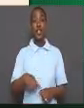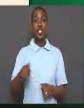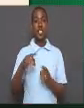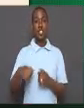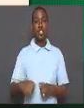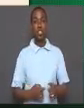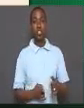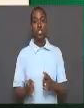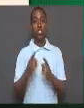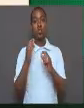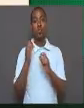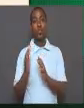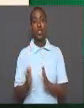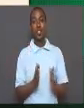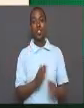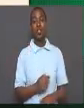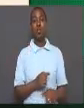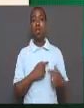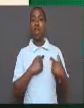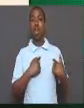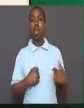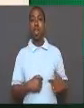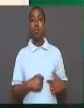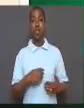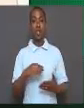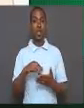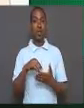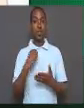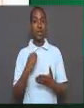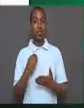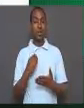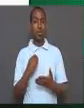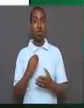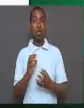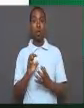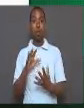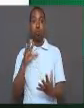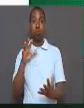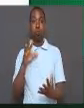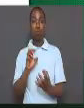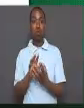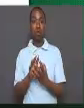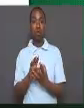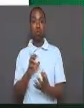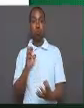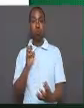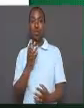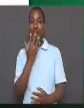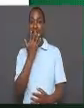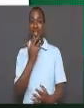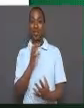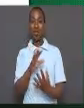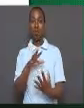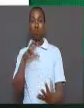The heart, as you have learned, acts as a pump to move blood